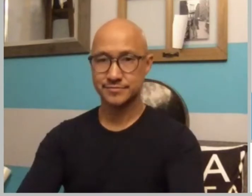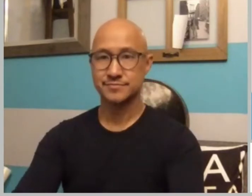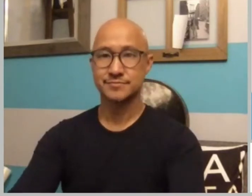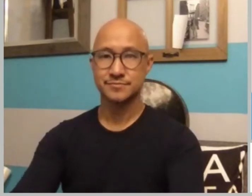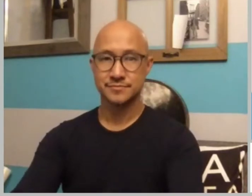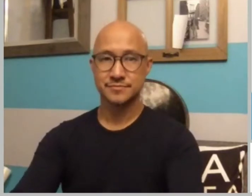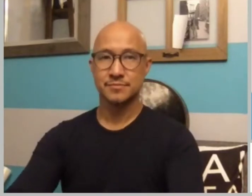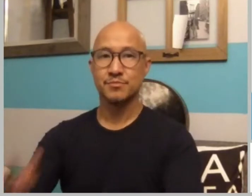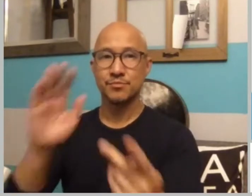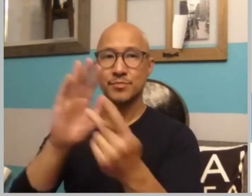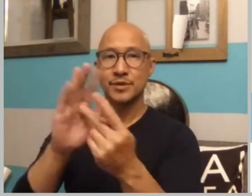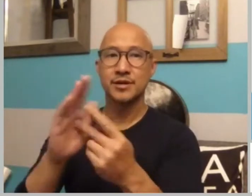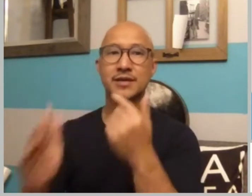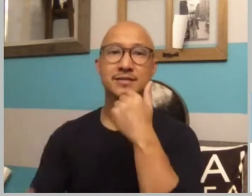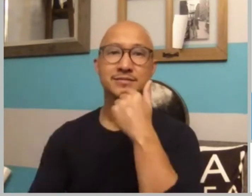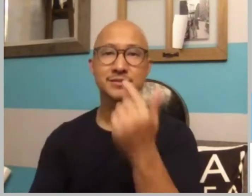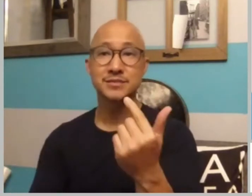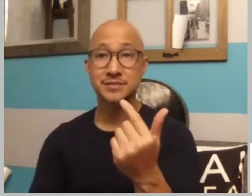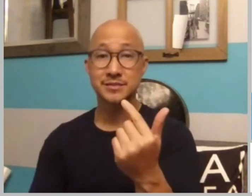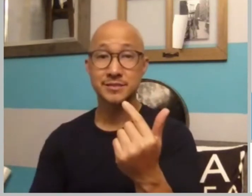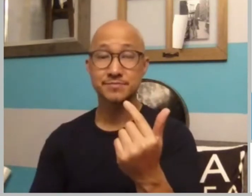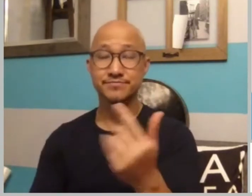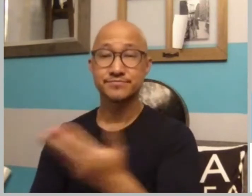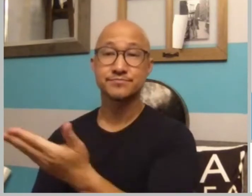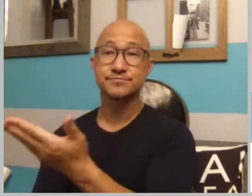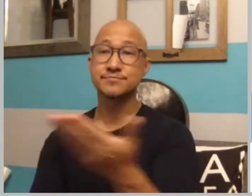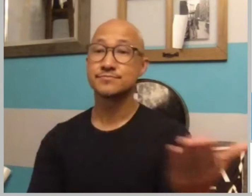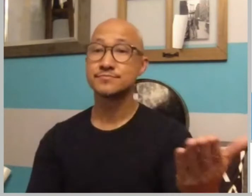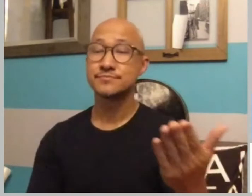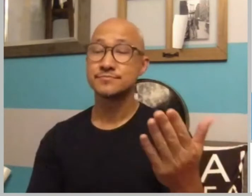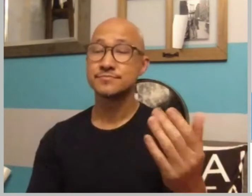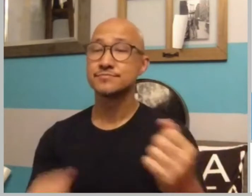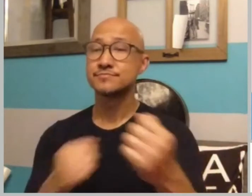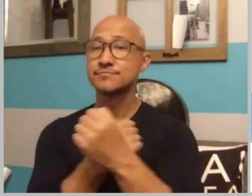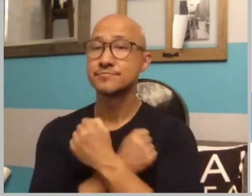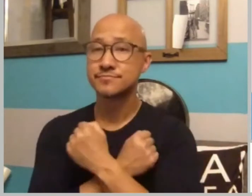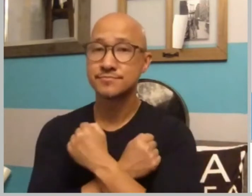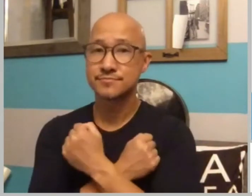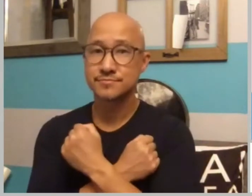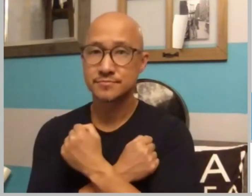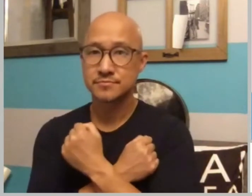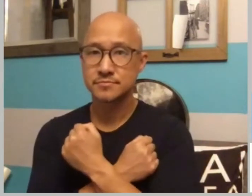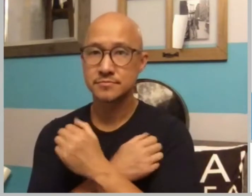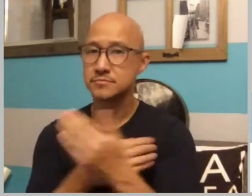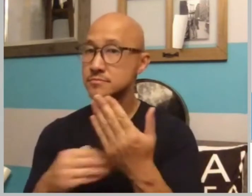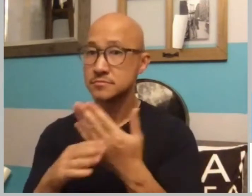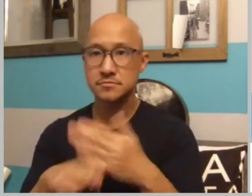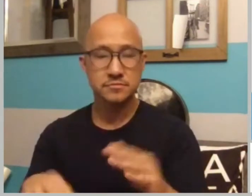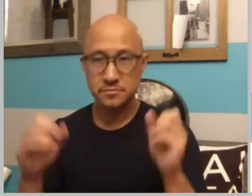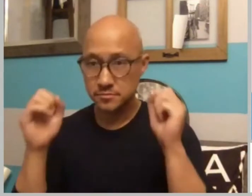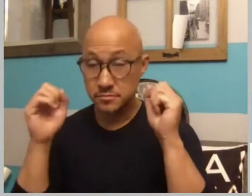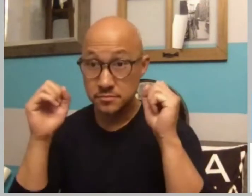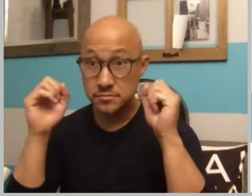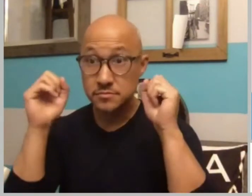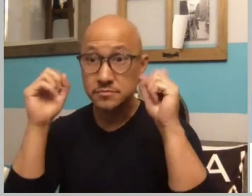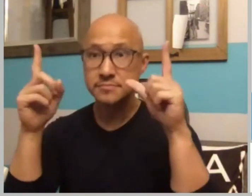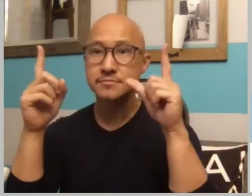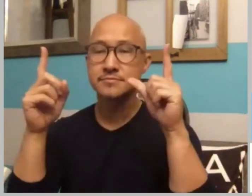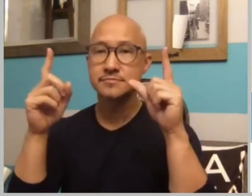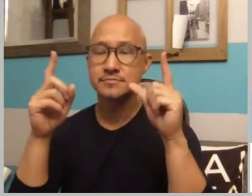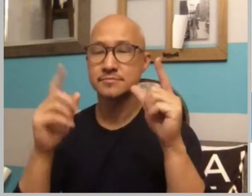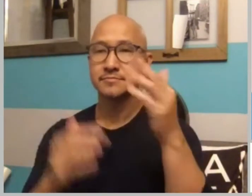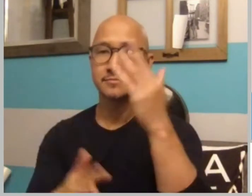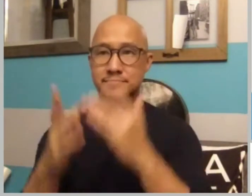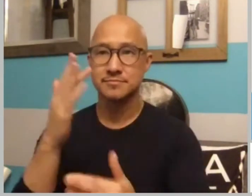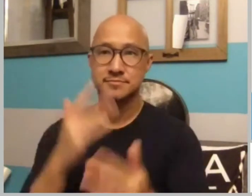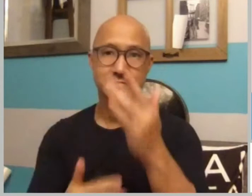says, "Beloved, do not be surprised at the fiery trial," right? And so